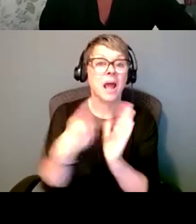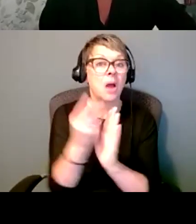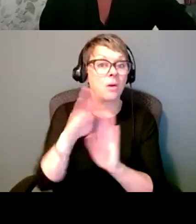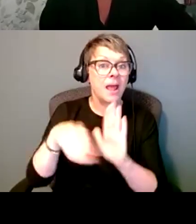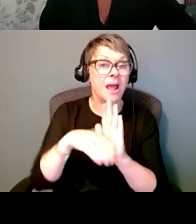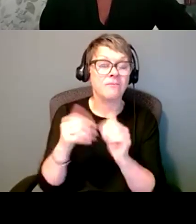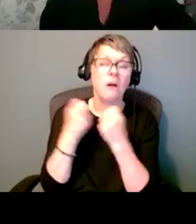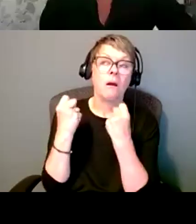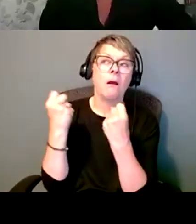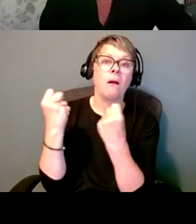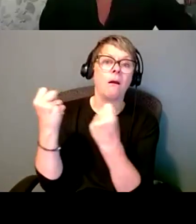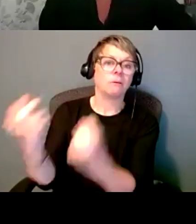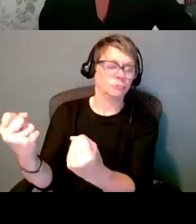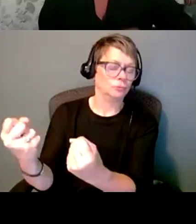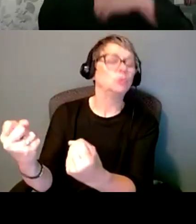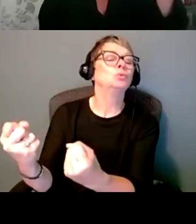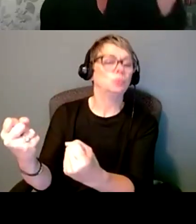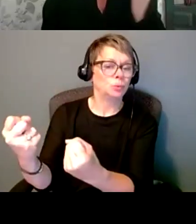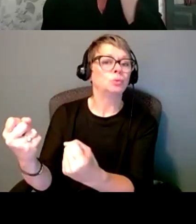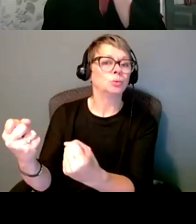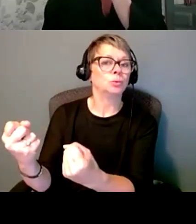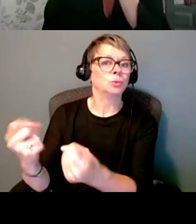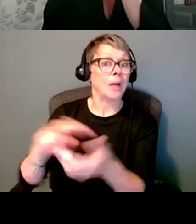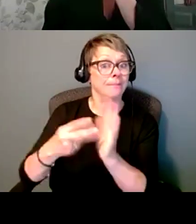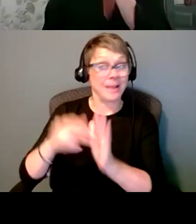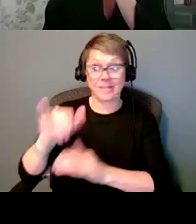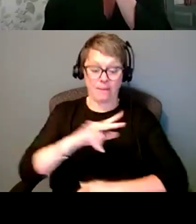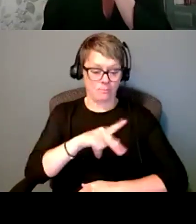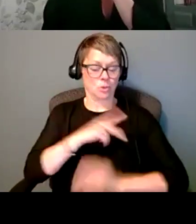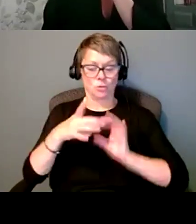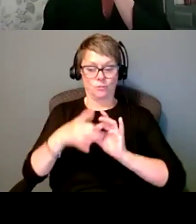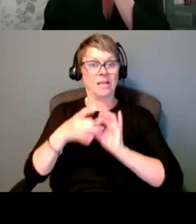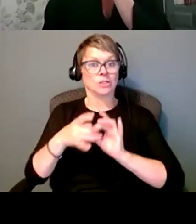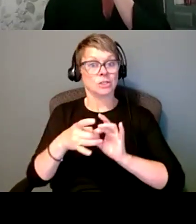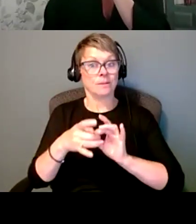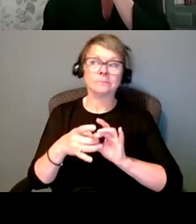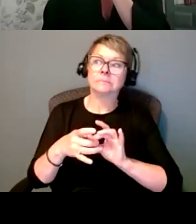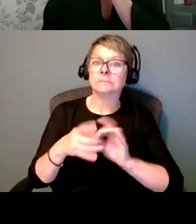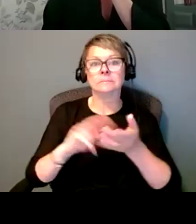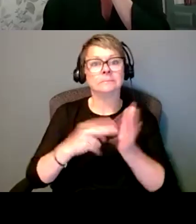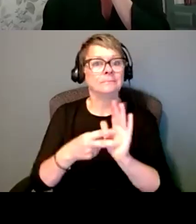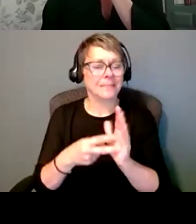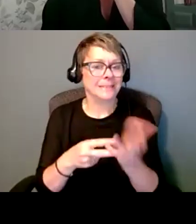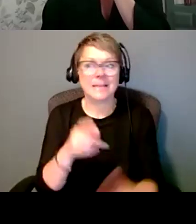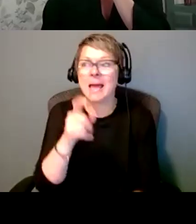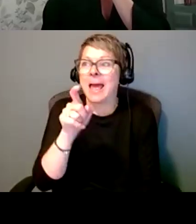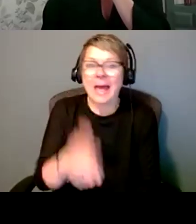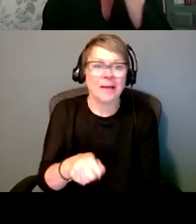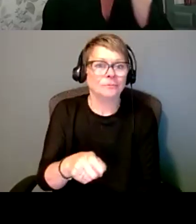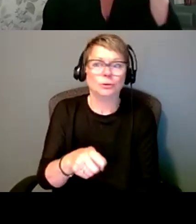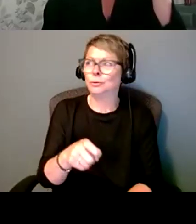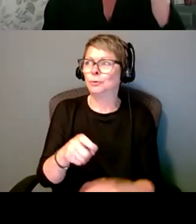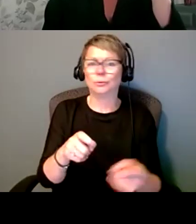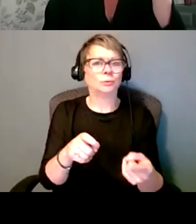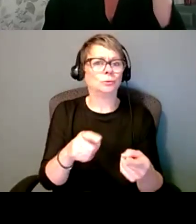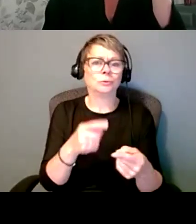most people. Hmm. And those personal relationships sometimes really require that bricks and mortar place for people to